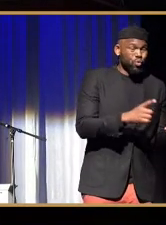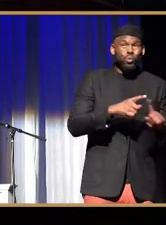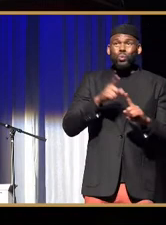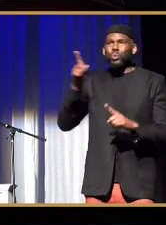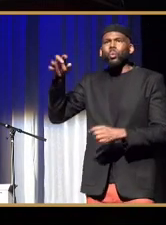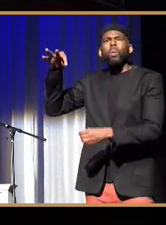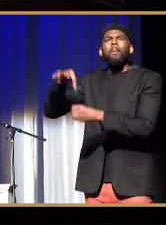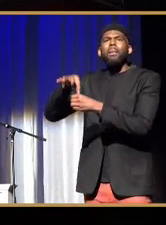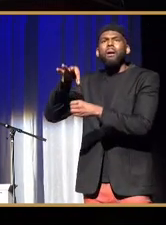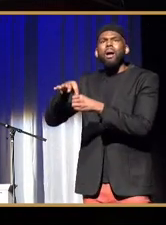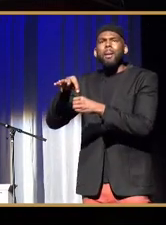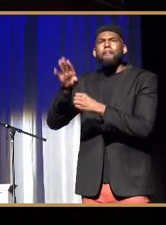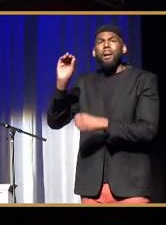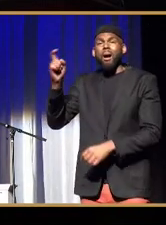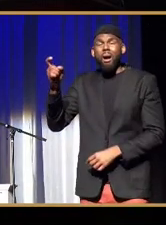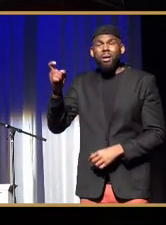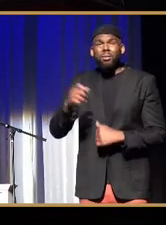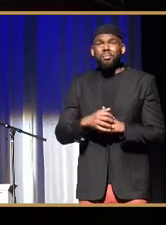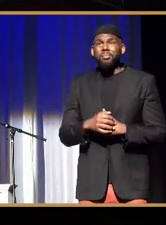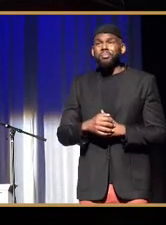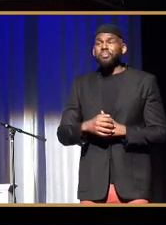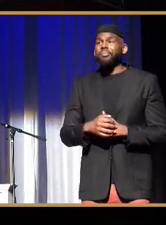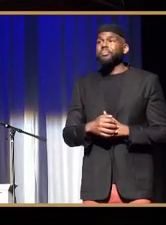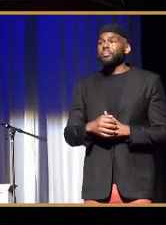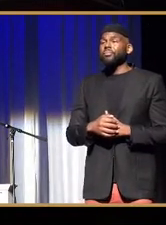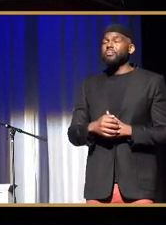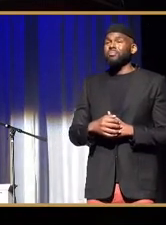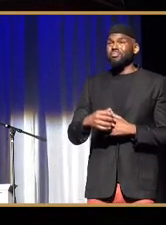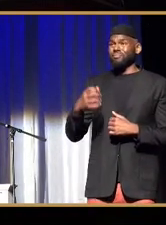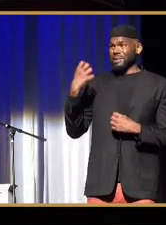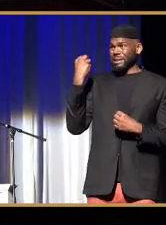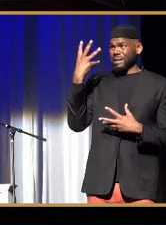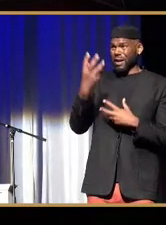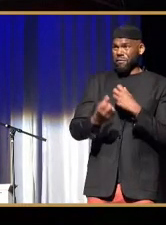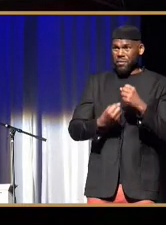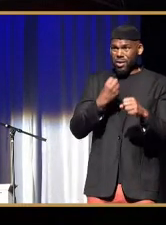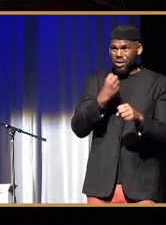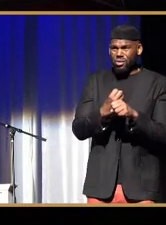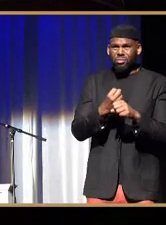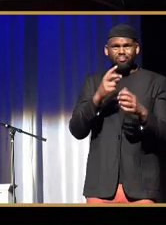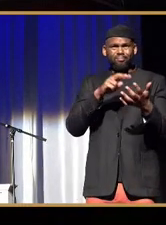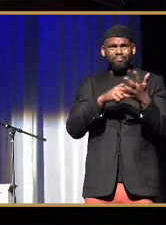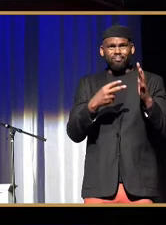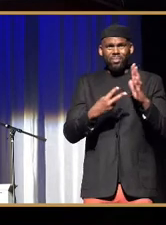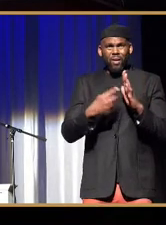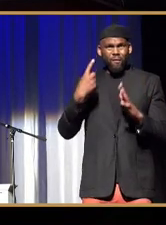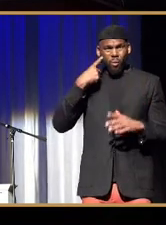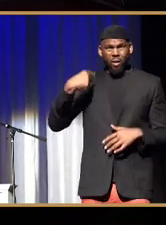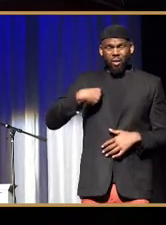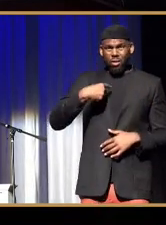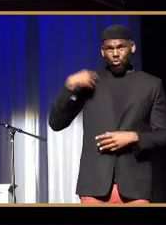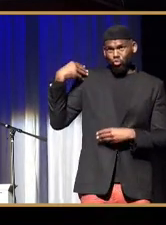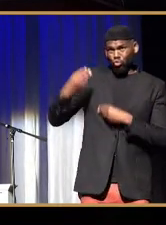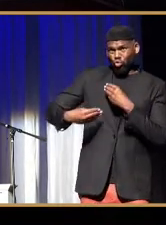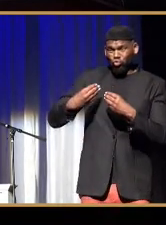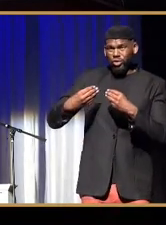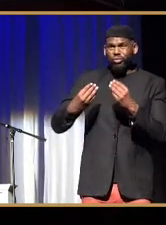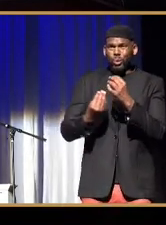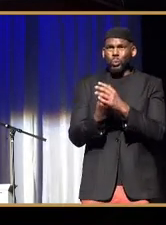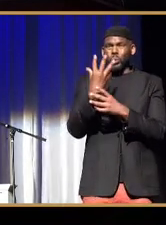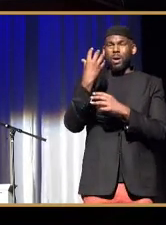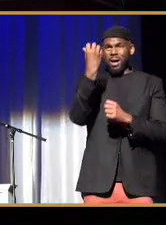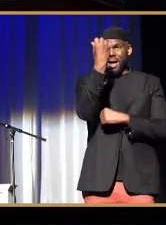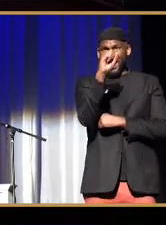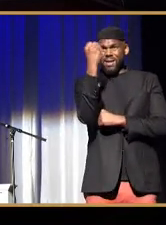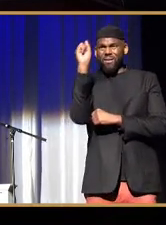ballot box. What do the next several decades hold for our emerging generation of activists? What